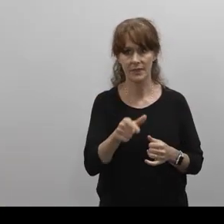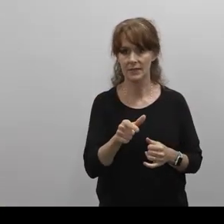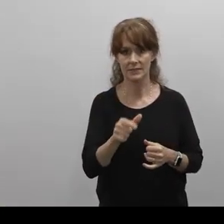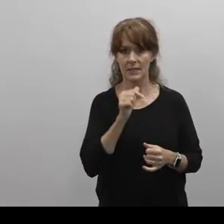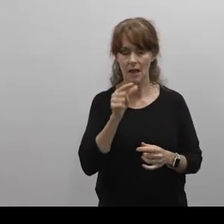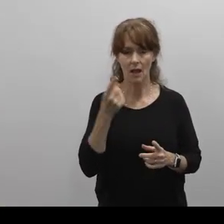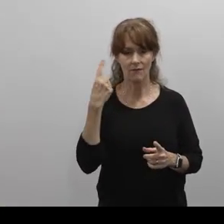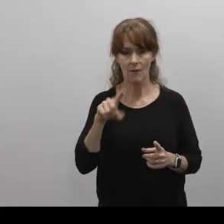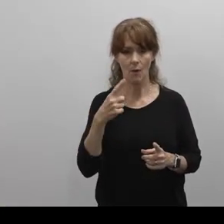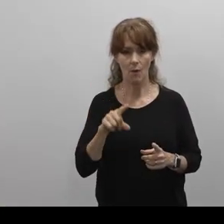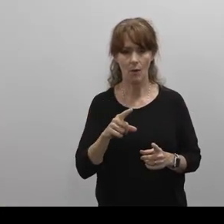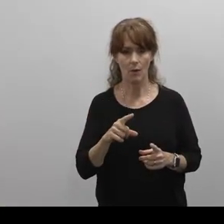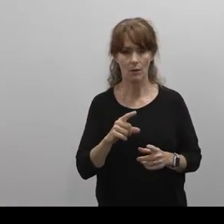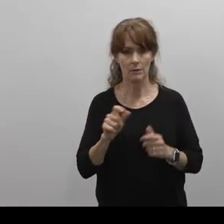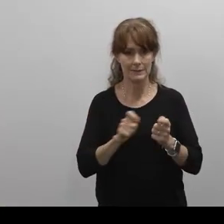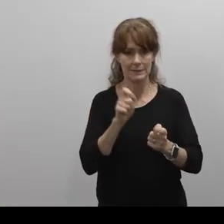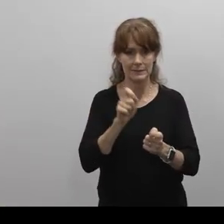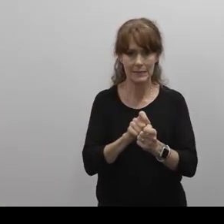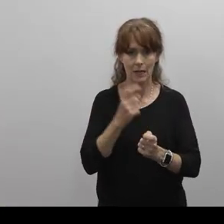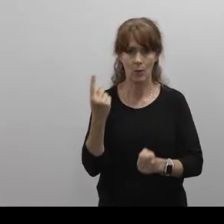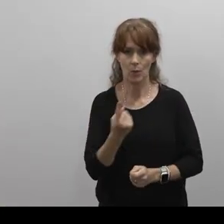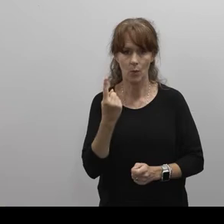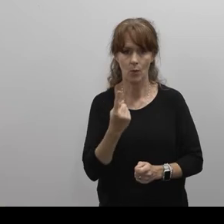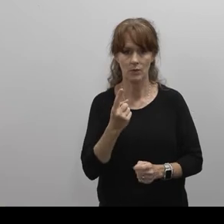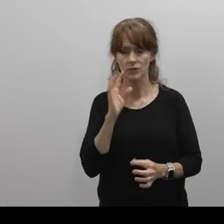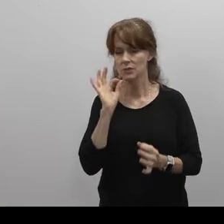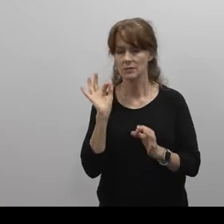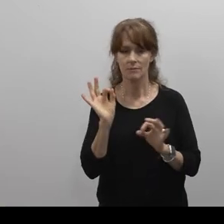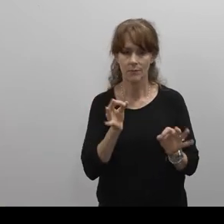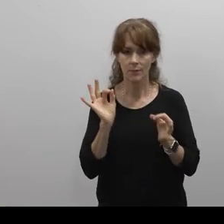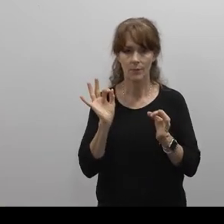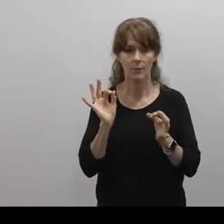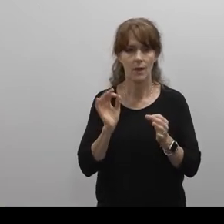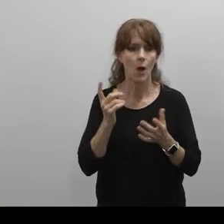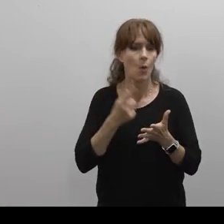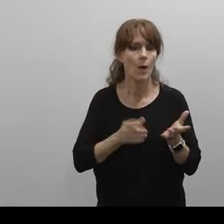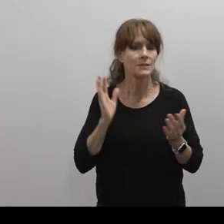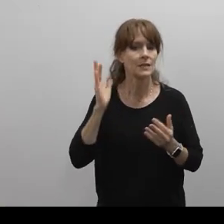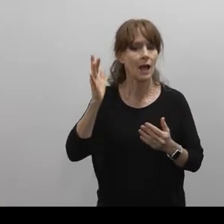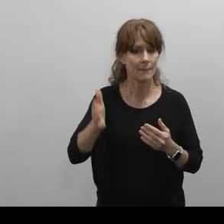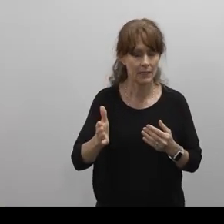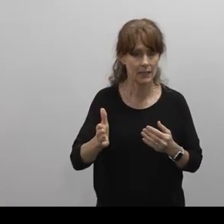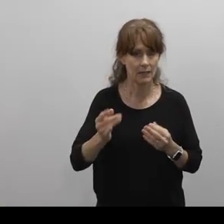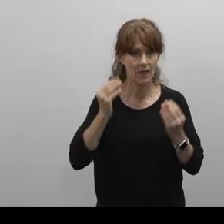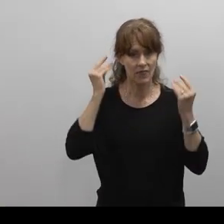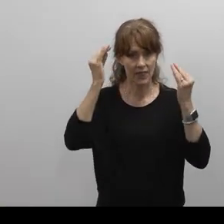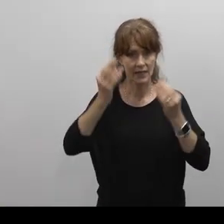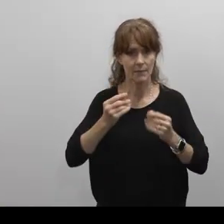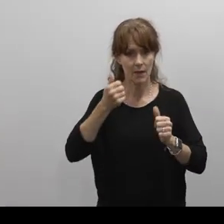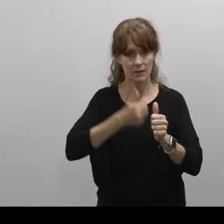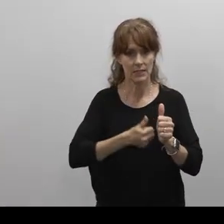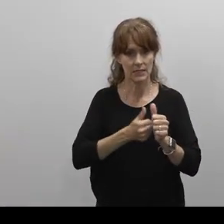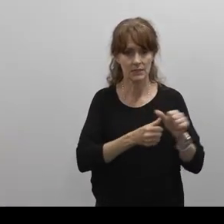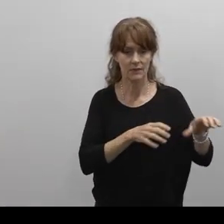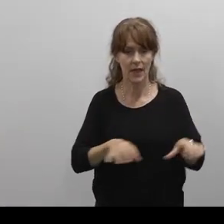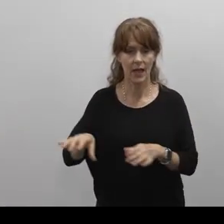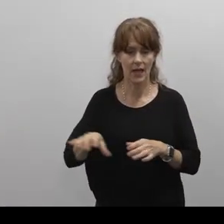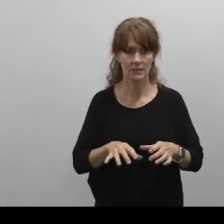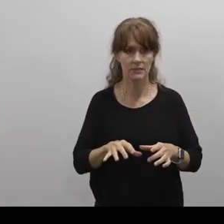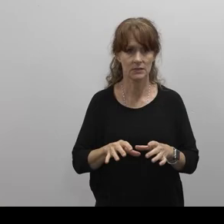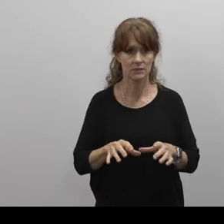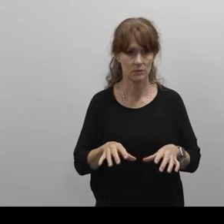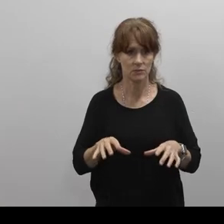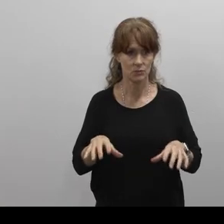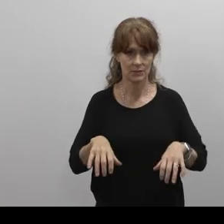not intended to be a roadmap. It's intended to be a glimpse at what's coming and how to think about each of the actions that we take as